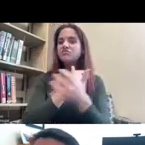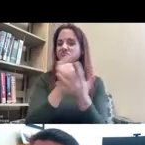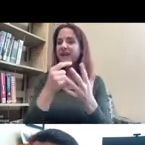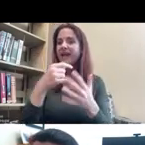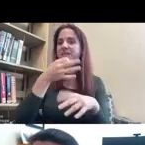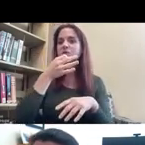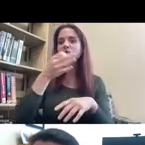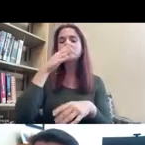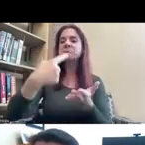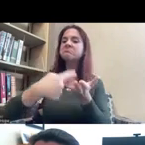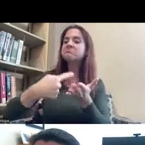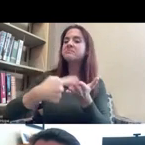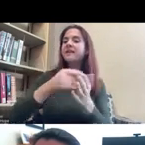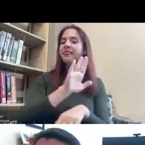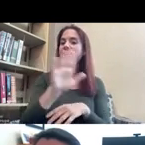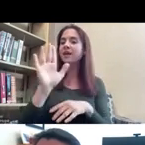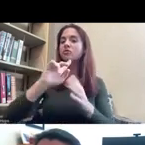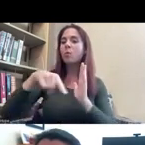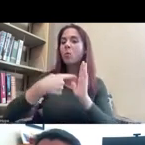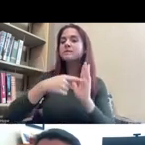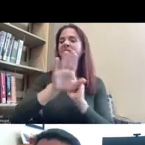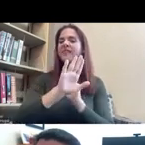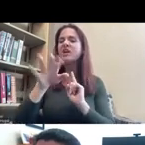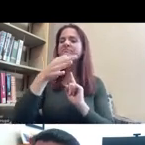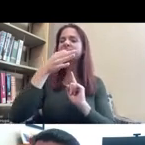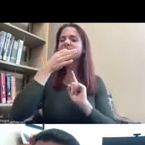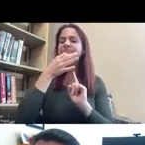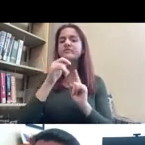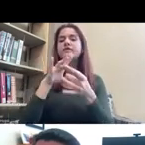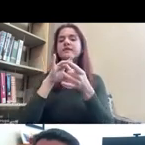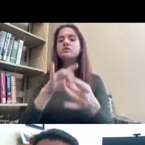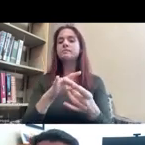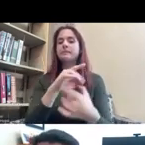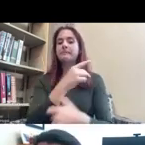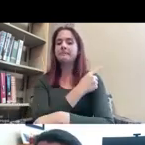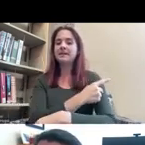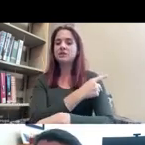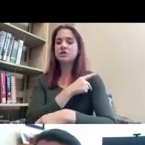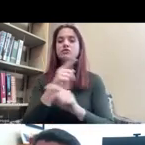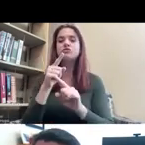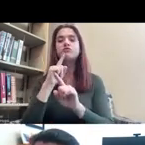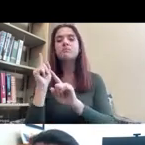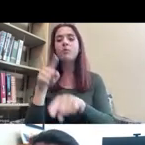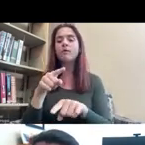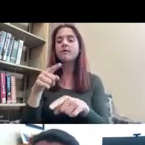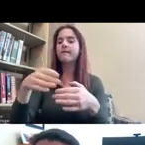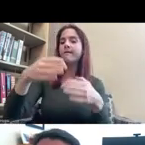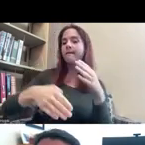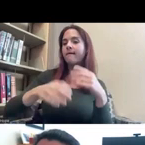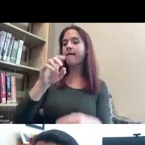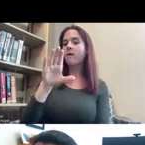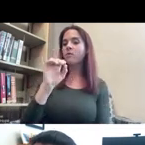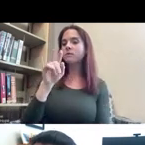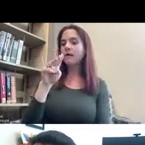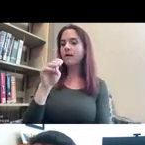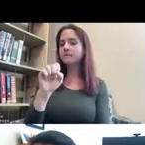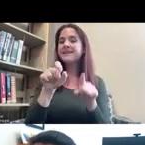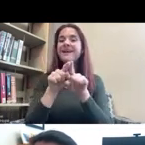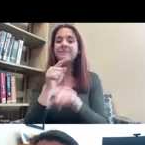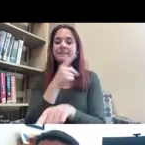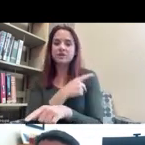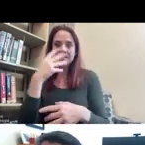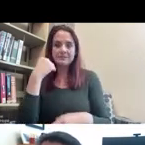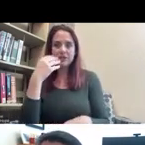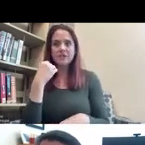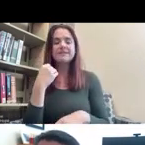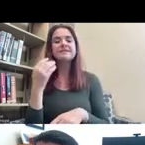about their roles and expertise as it relates to patient report outcomes and patient experience and work that they're